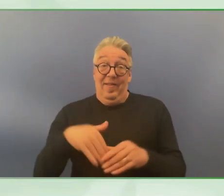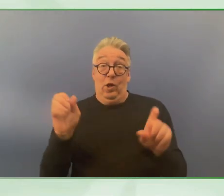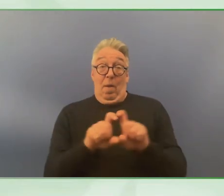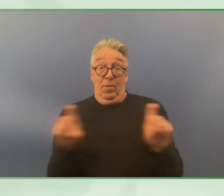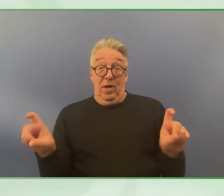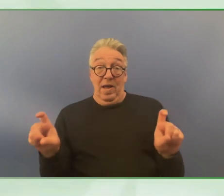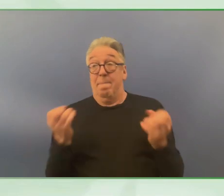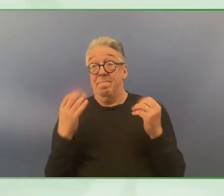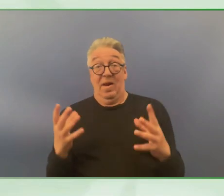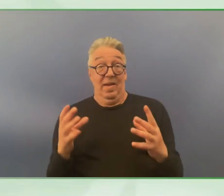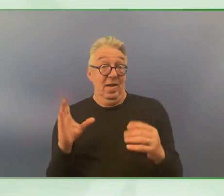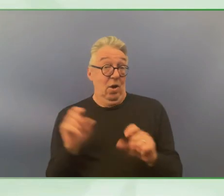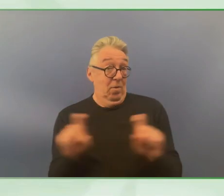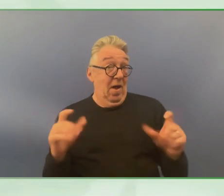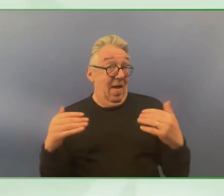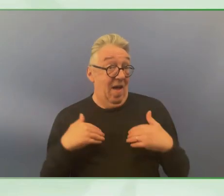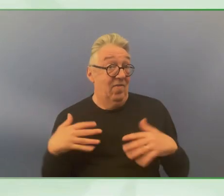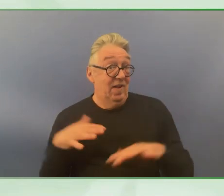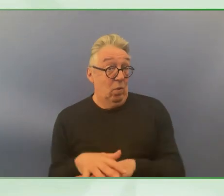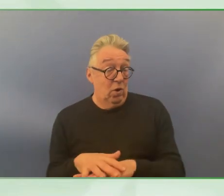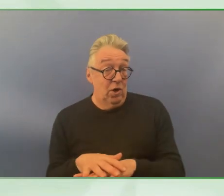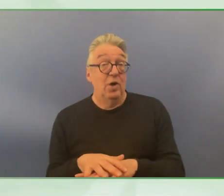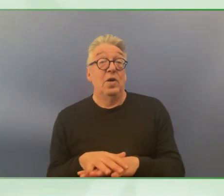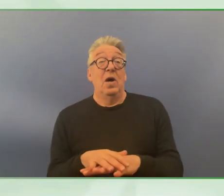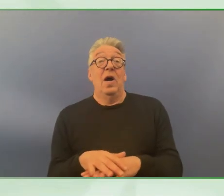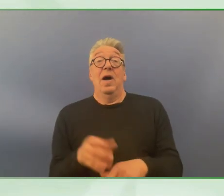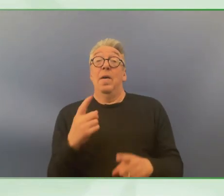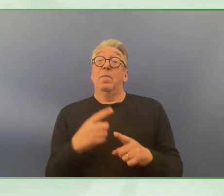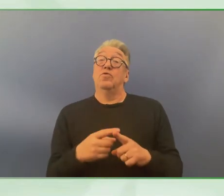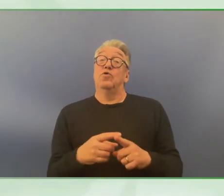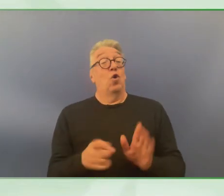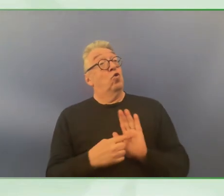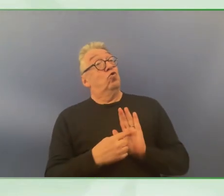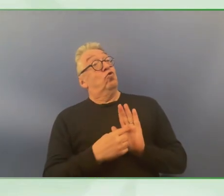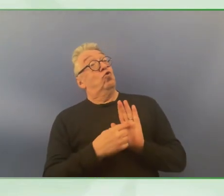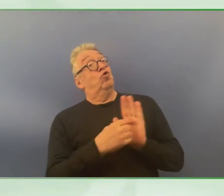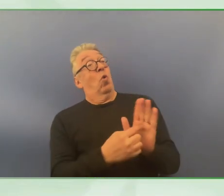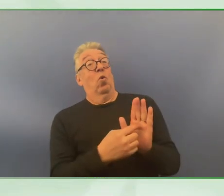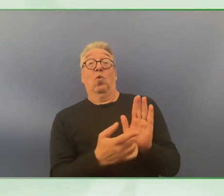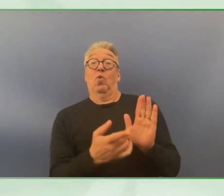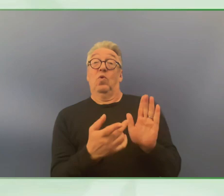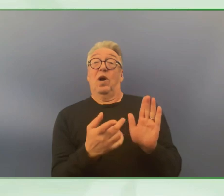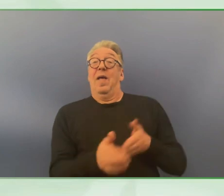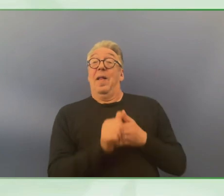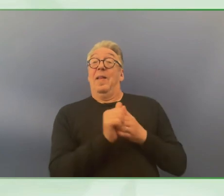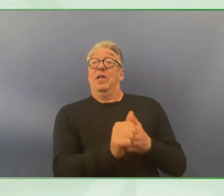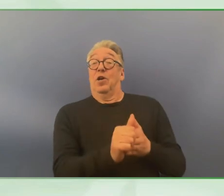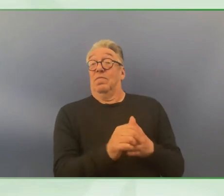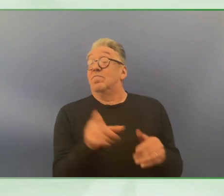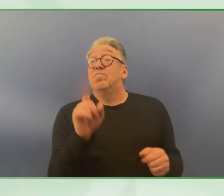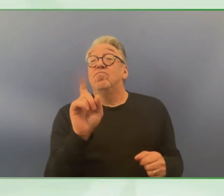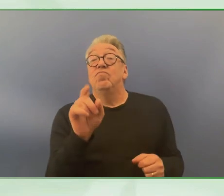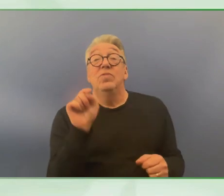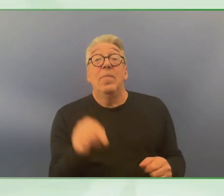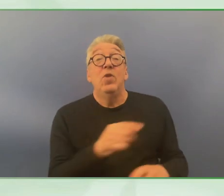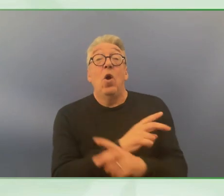or also position yourself as a leader in a certain branch. One example in our case is Bank Austria UniCredit, also a